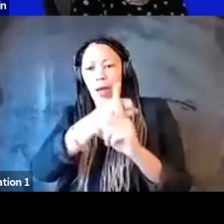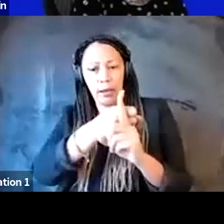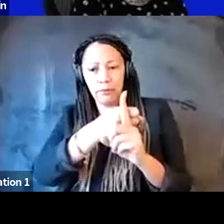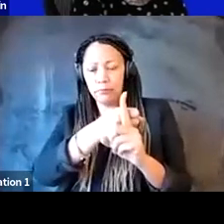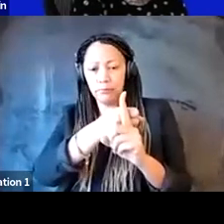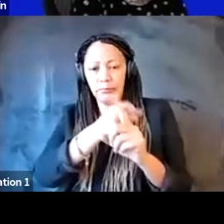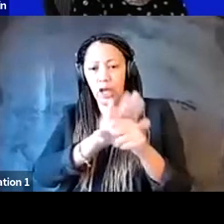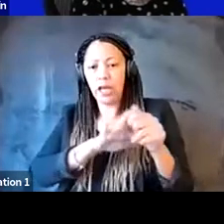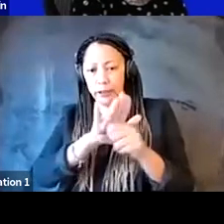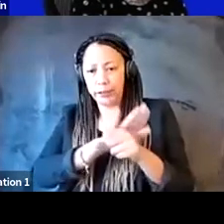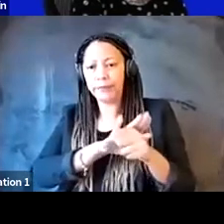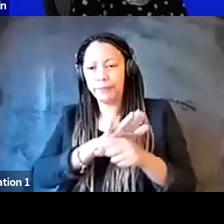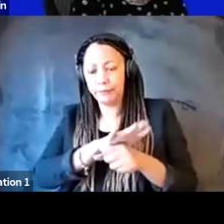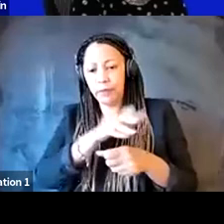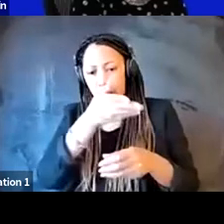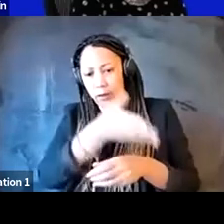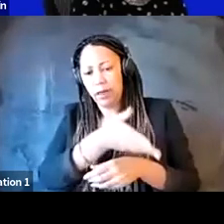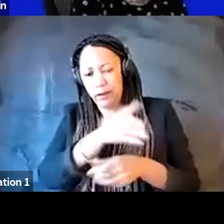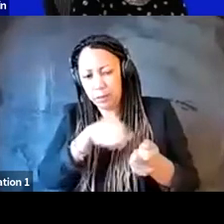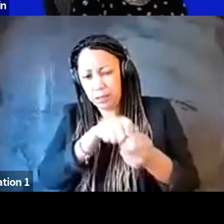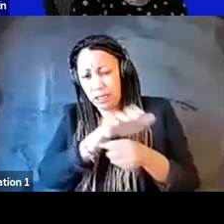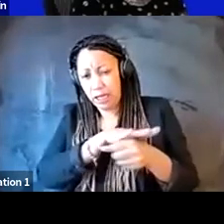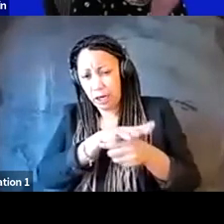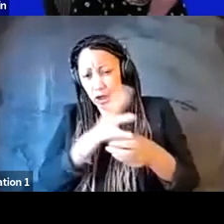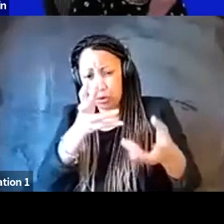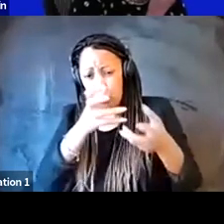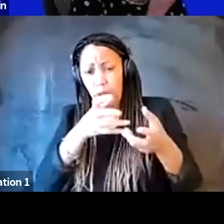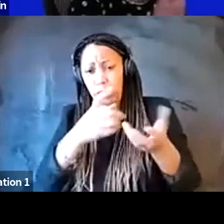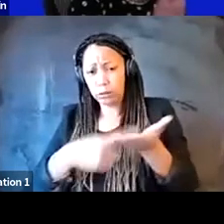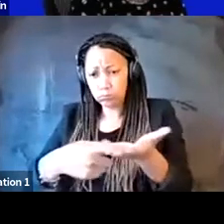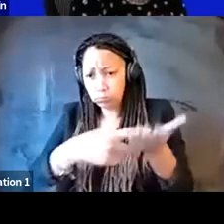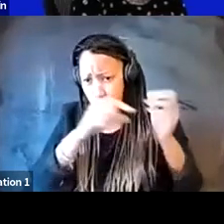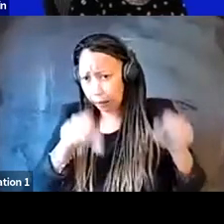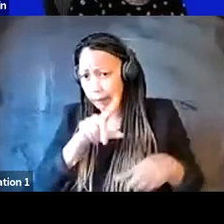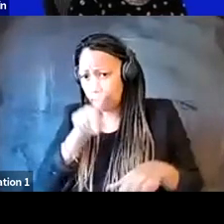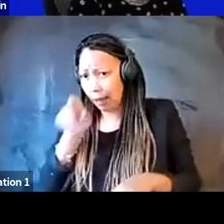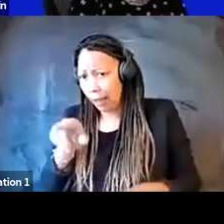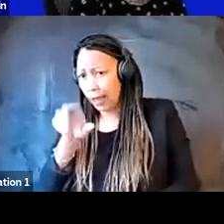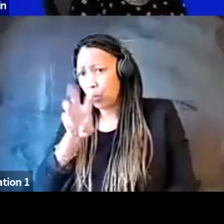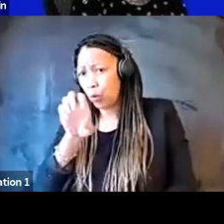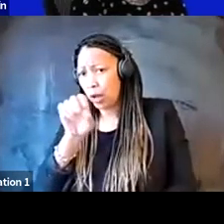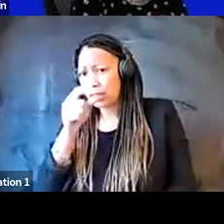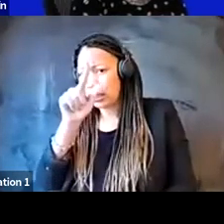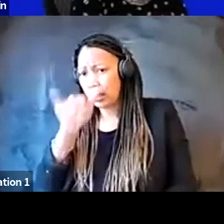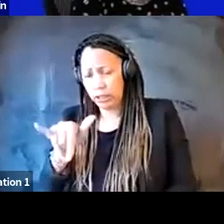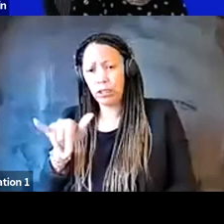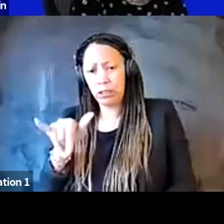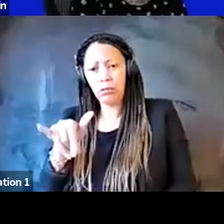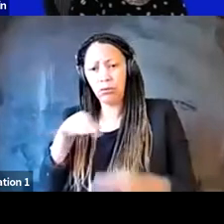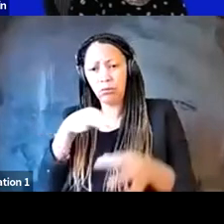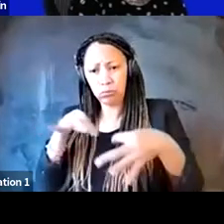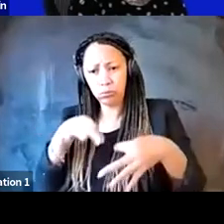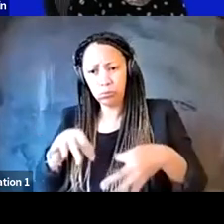area infrastructure, and if there are any particular areas you'd like us to speak about, I can ask Wesley to do so. And we're sensitive